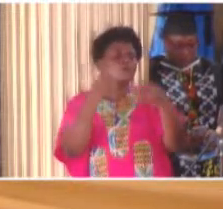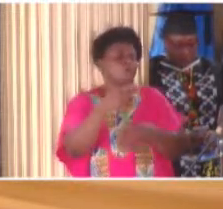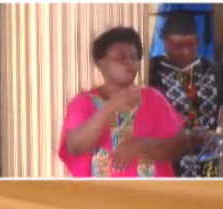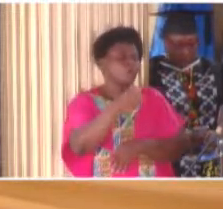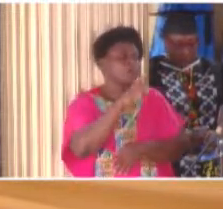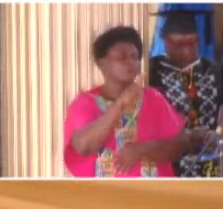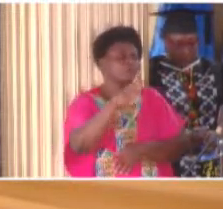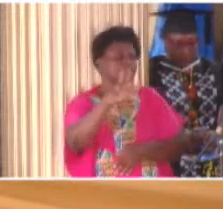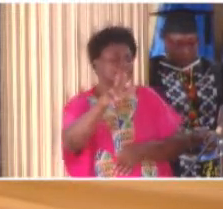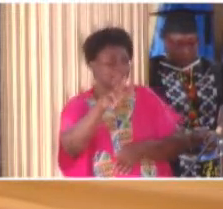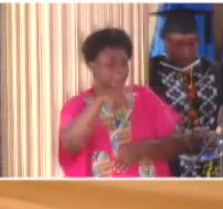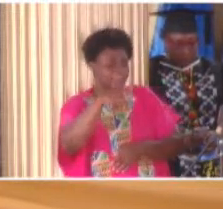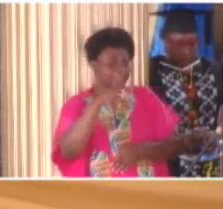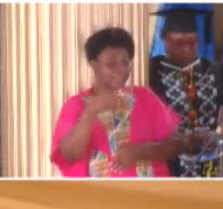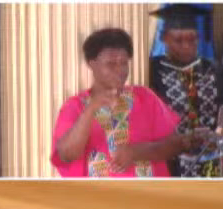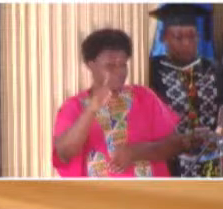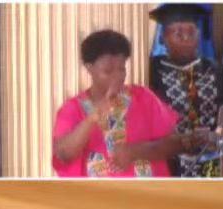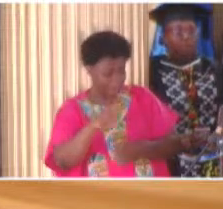PhDs,